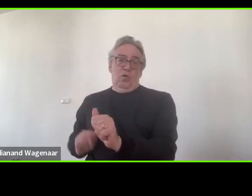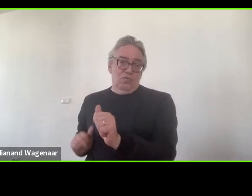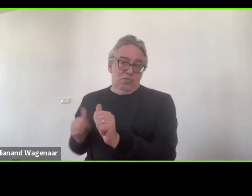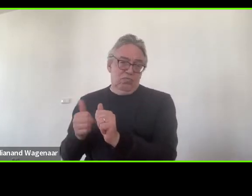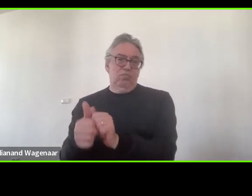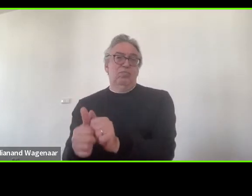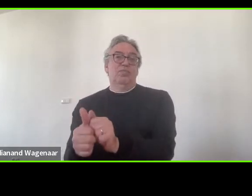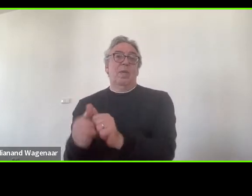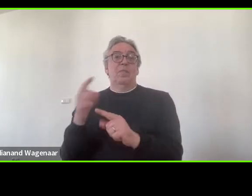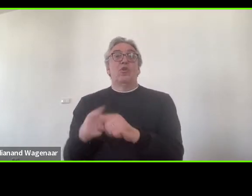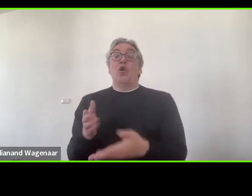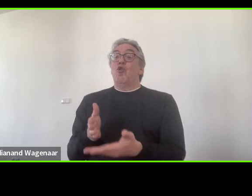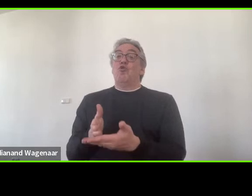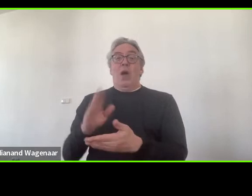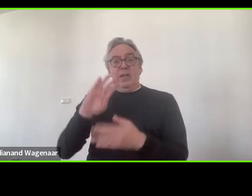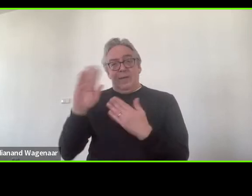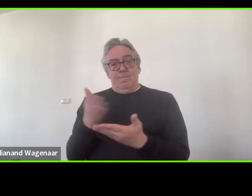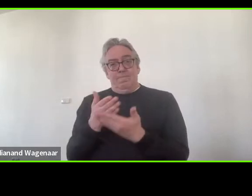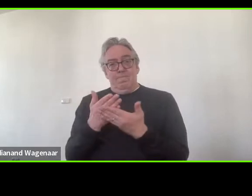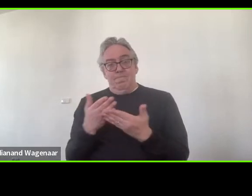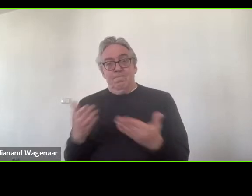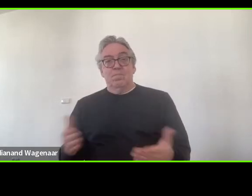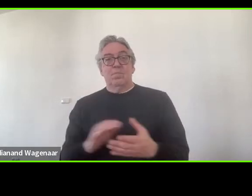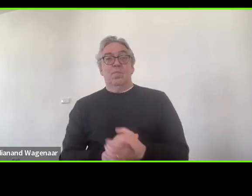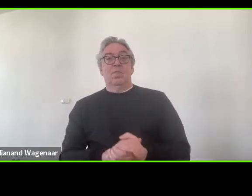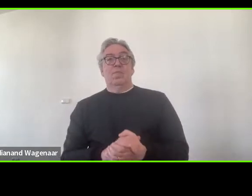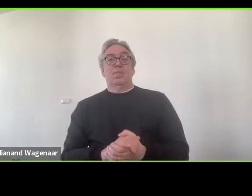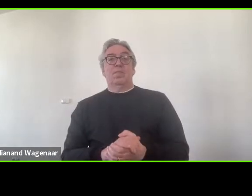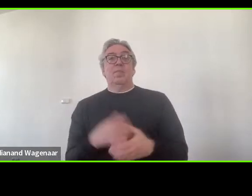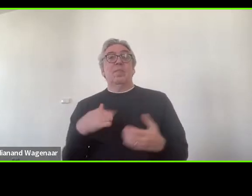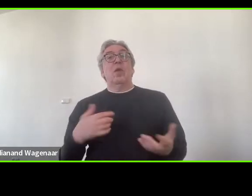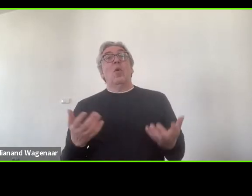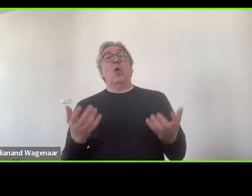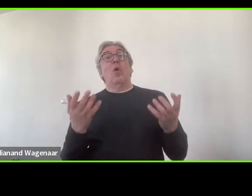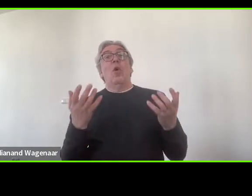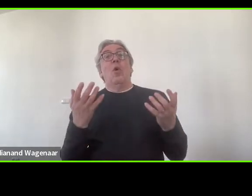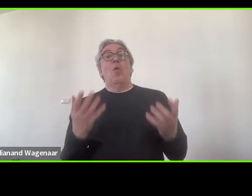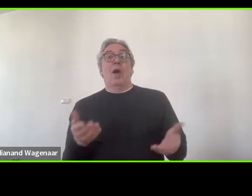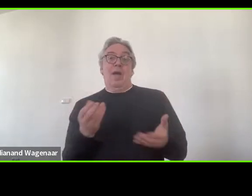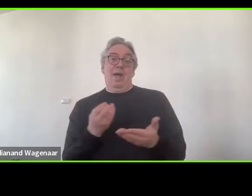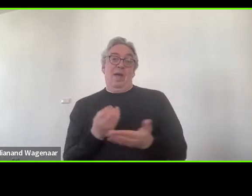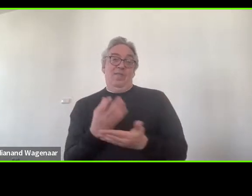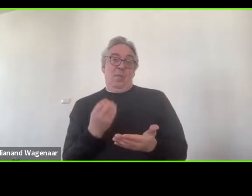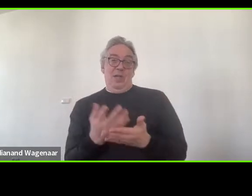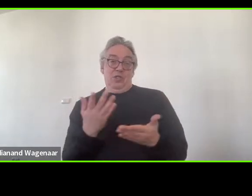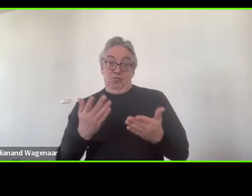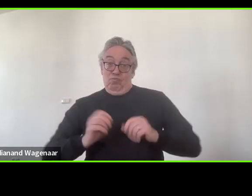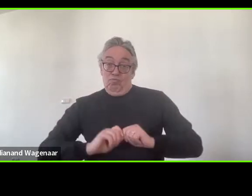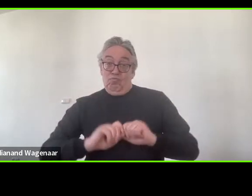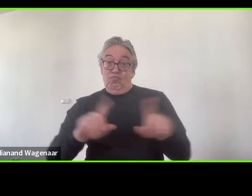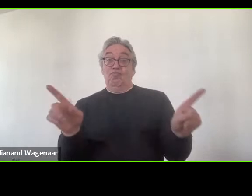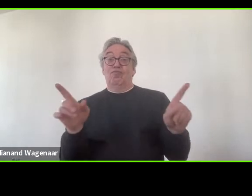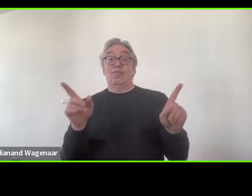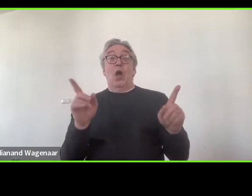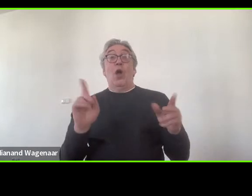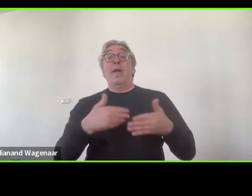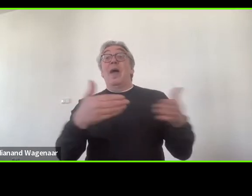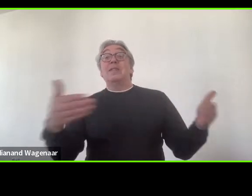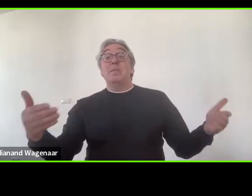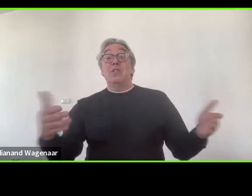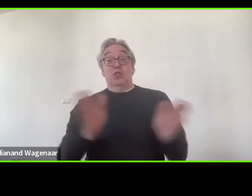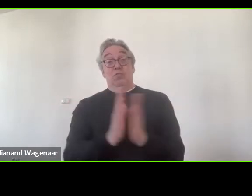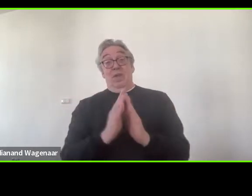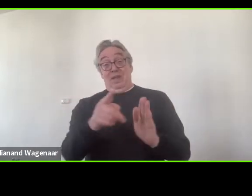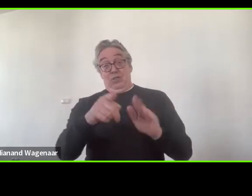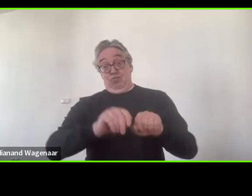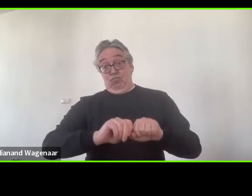guaranteed. We also invite you to take action by sharing information about the study and exhibition widely.